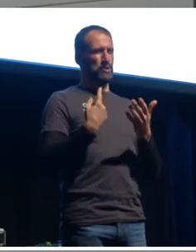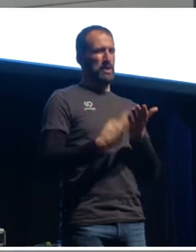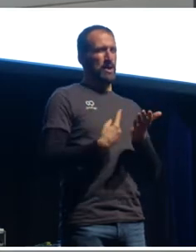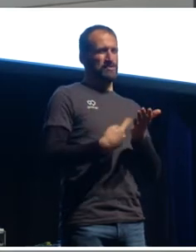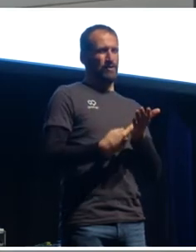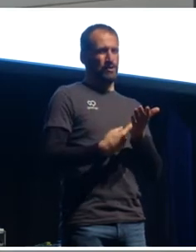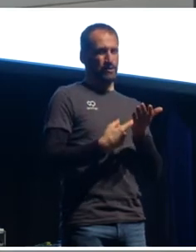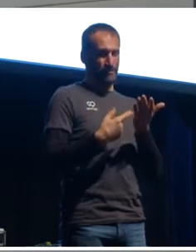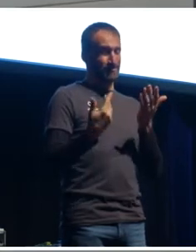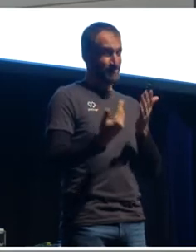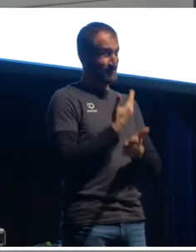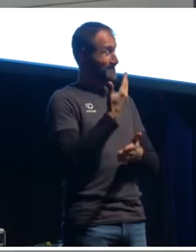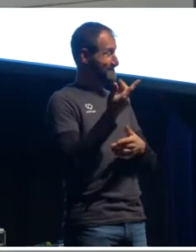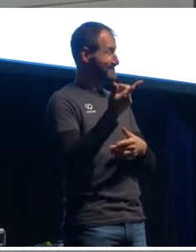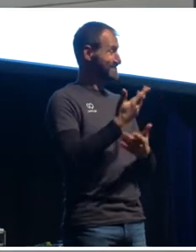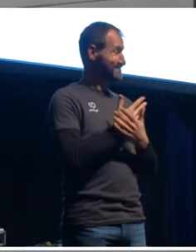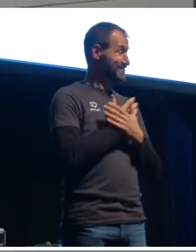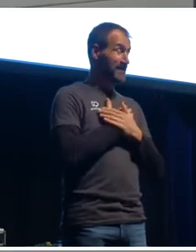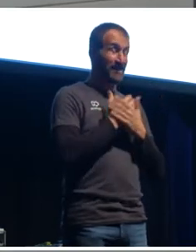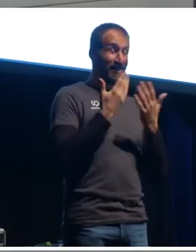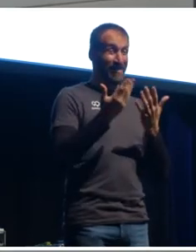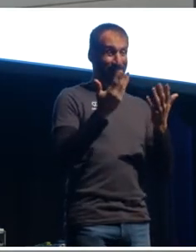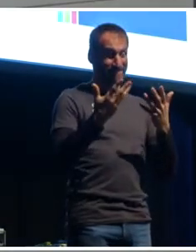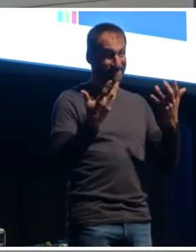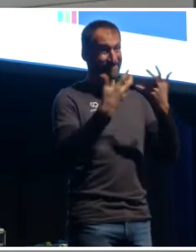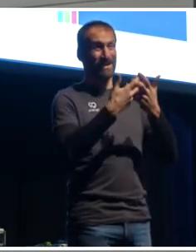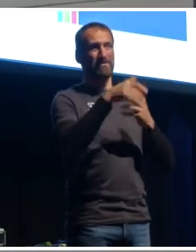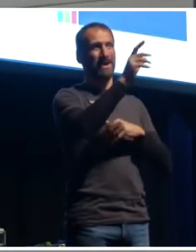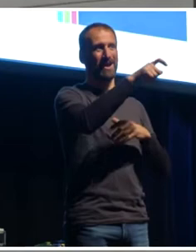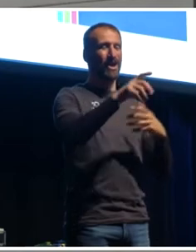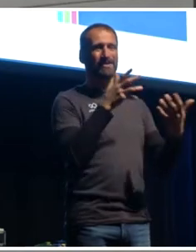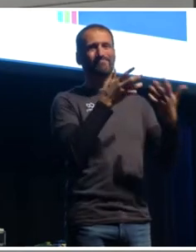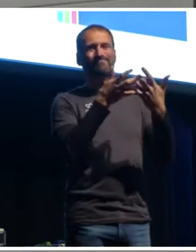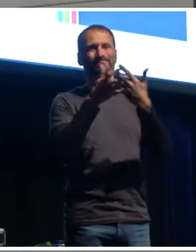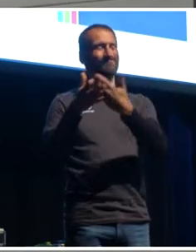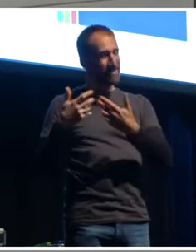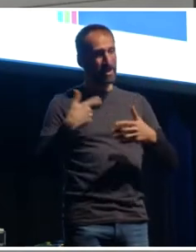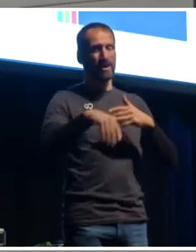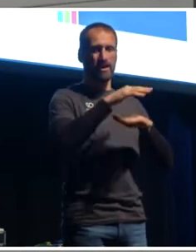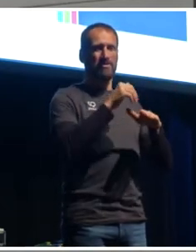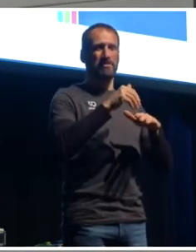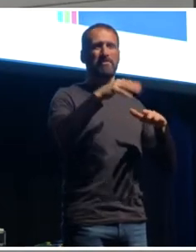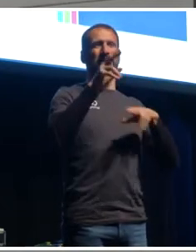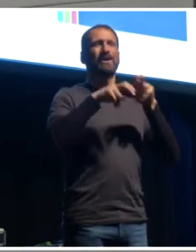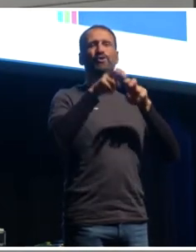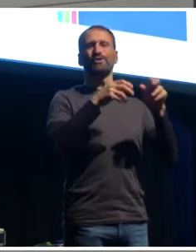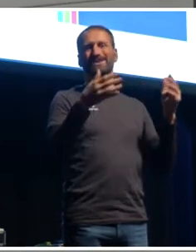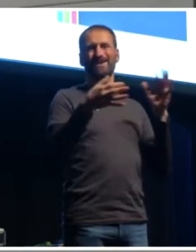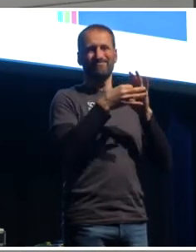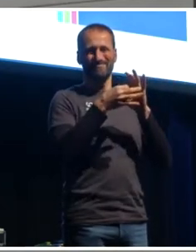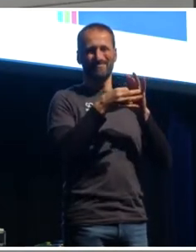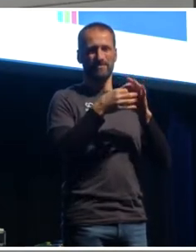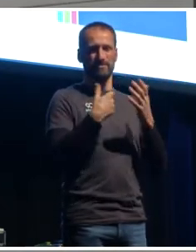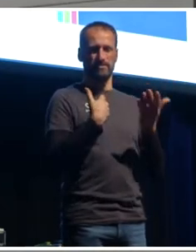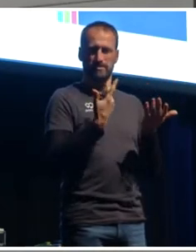new people came on board and millions of users started to use our app. So what are some of the challenges that we saw with that